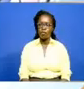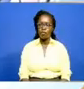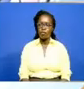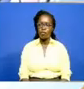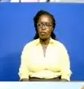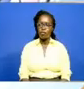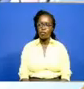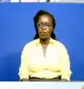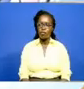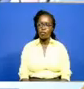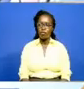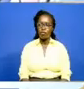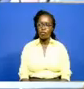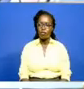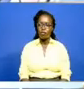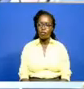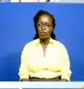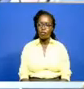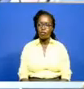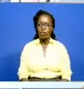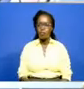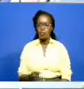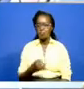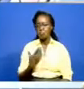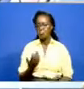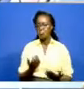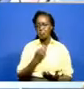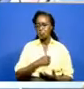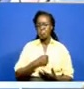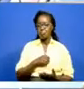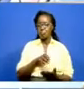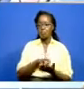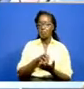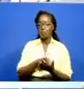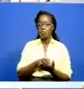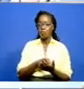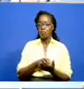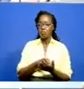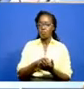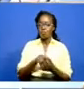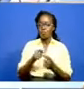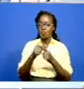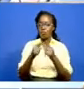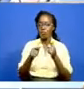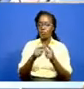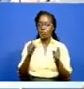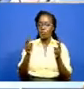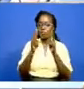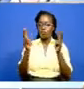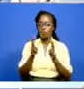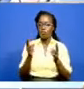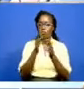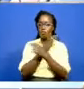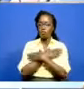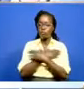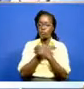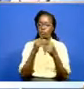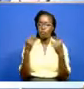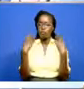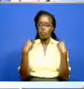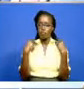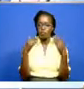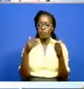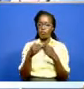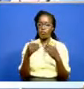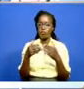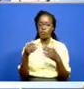Time for Channel One Sports News. It is unfortunate the circumstances surrounding the cancellation of our international friendly match against Kenya's